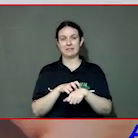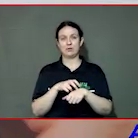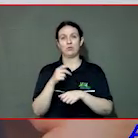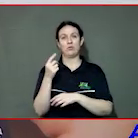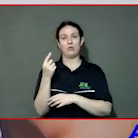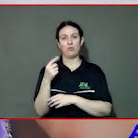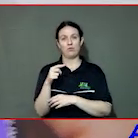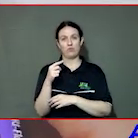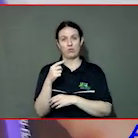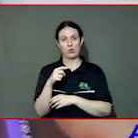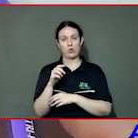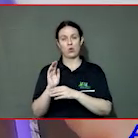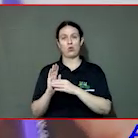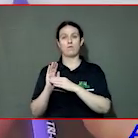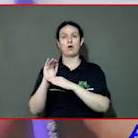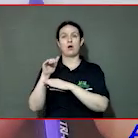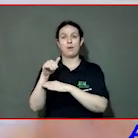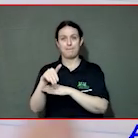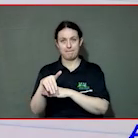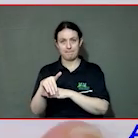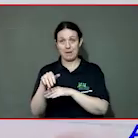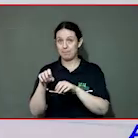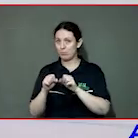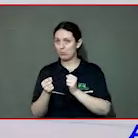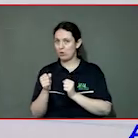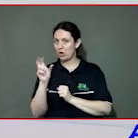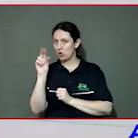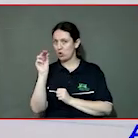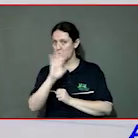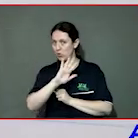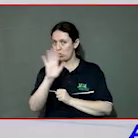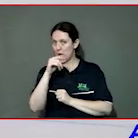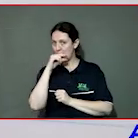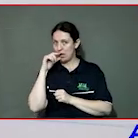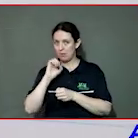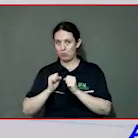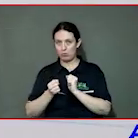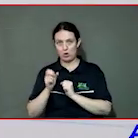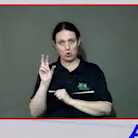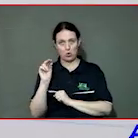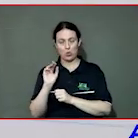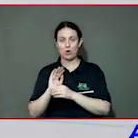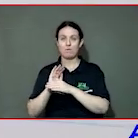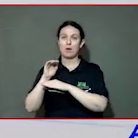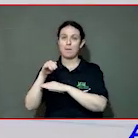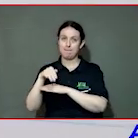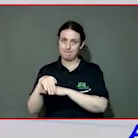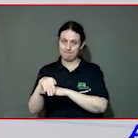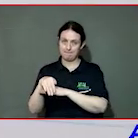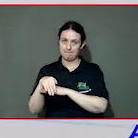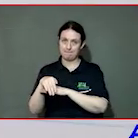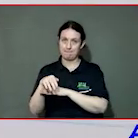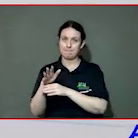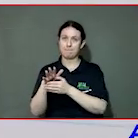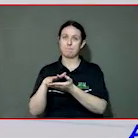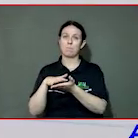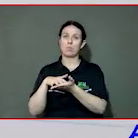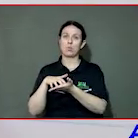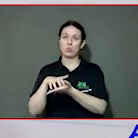to overcome, not break, to overcome the weaker